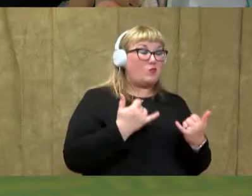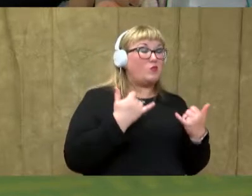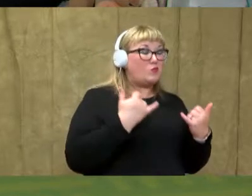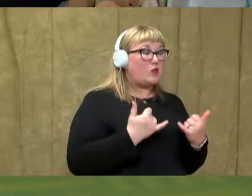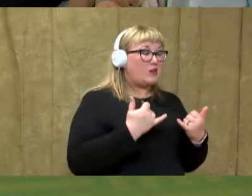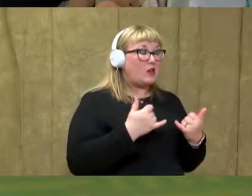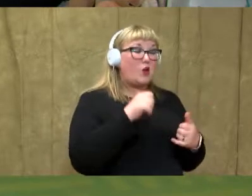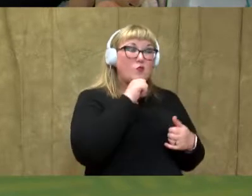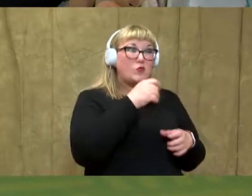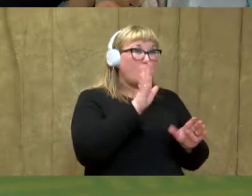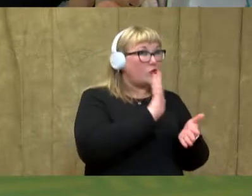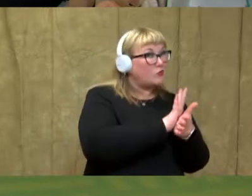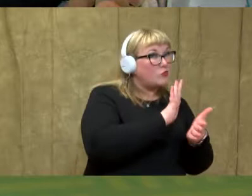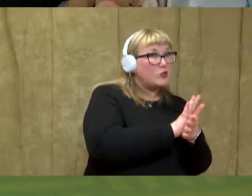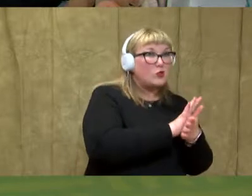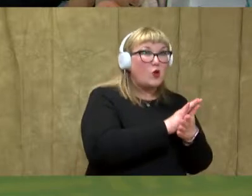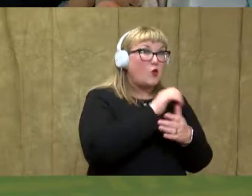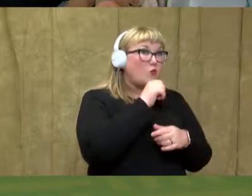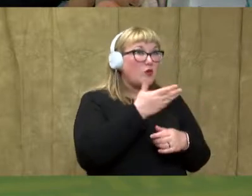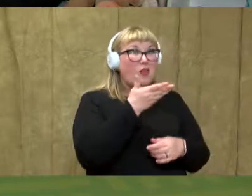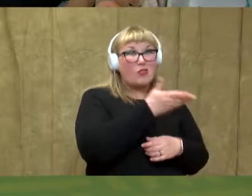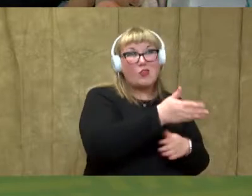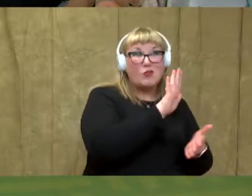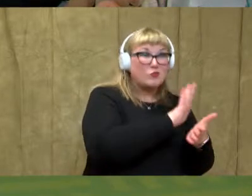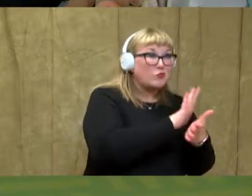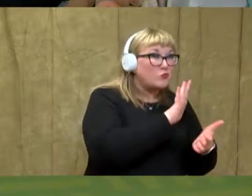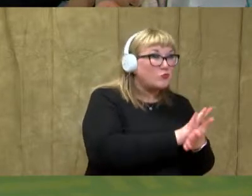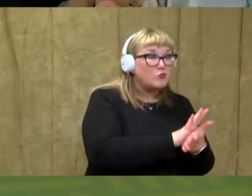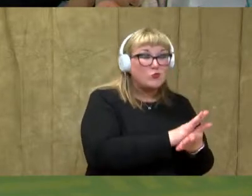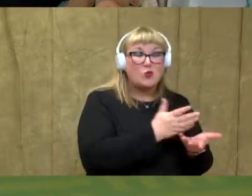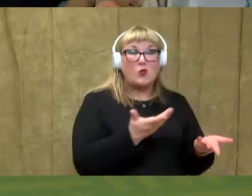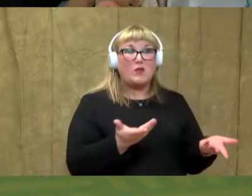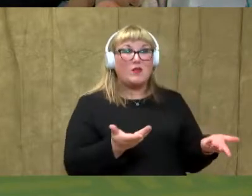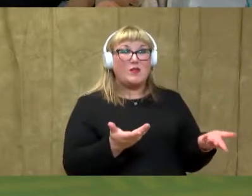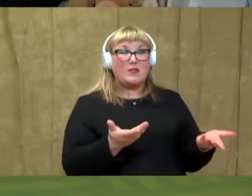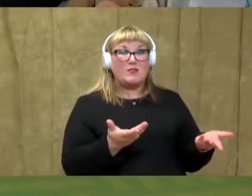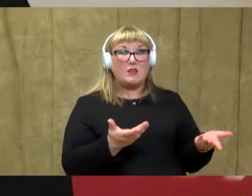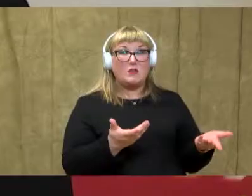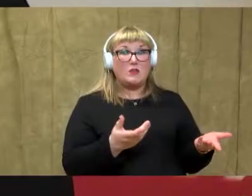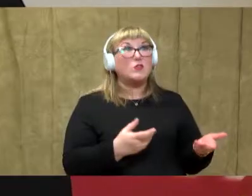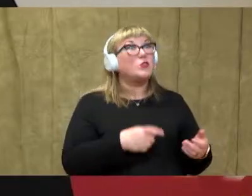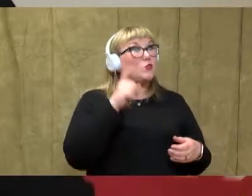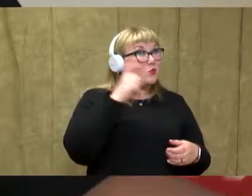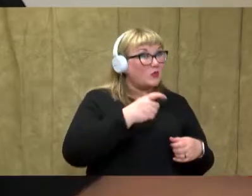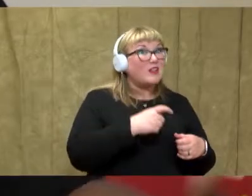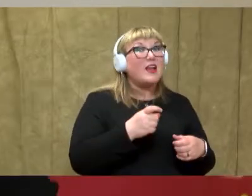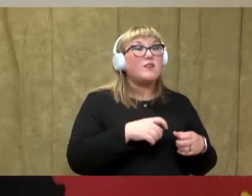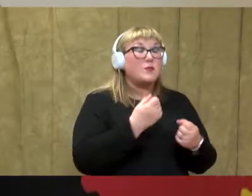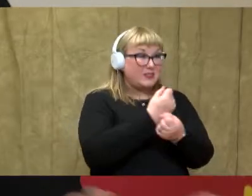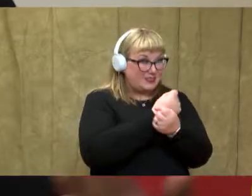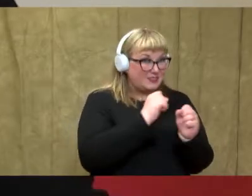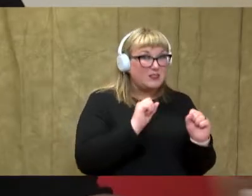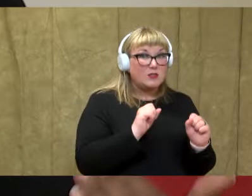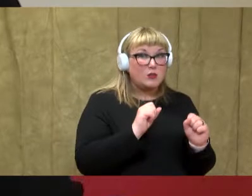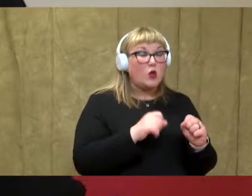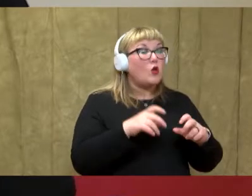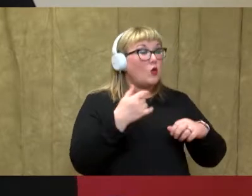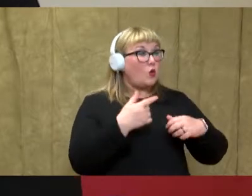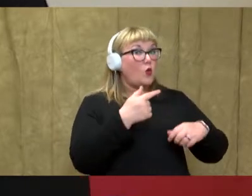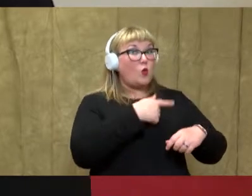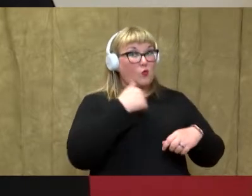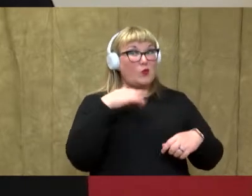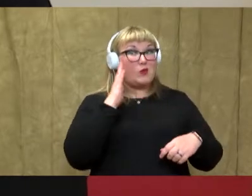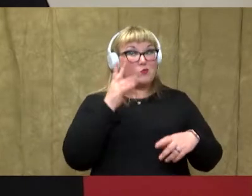at school, we're not at Casadeva, she's not at E.R. Dixon, so we have to play it safe. We're practicing social